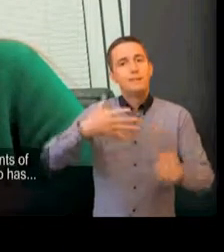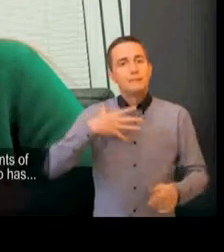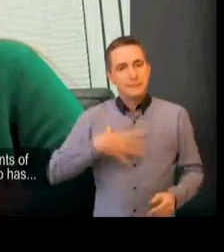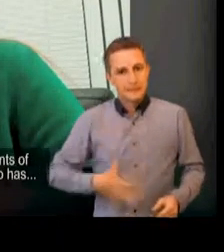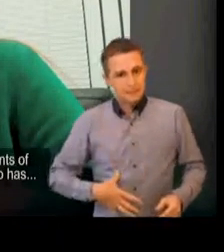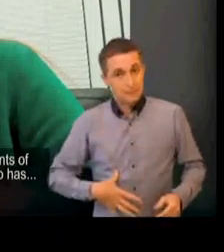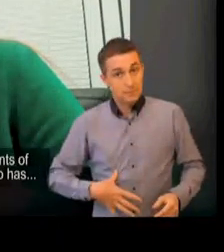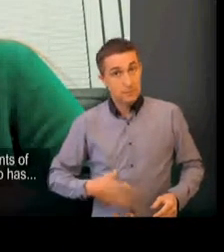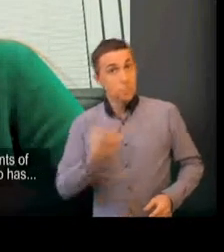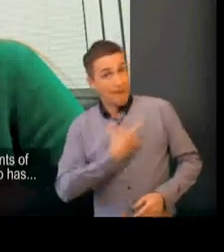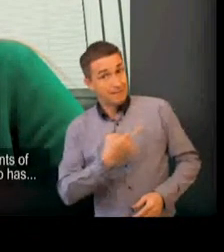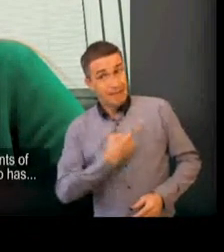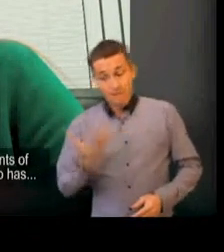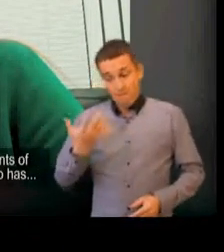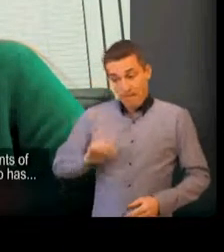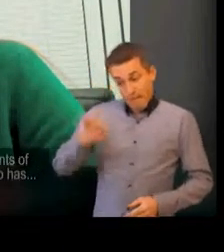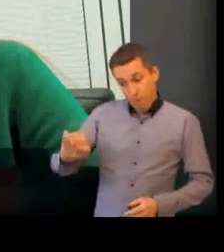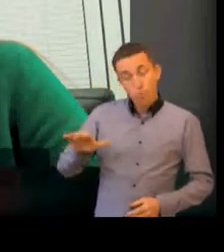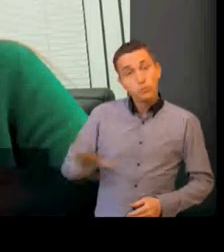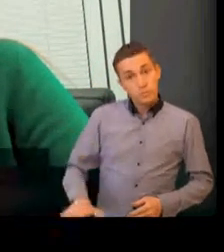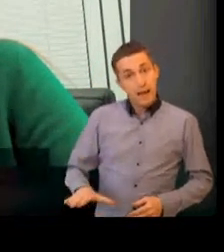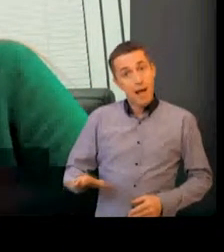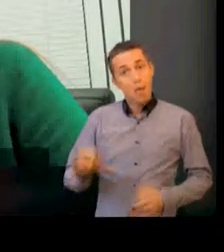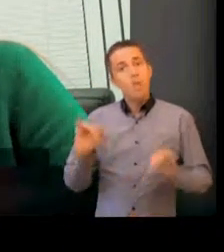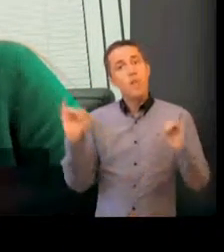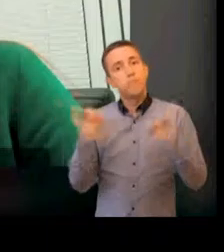standard toys, don't you?